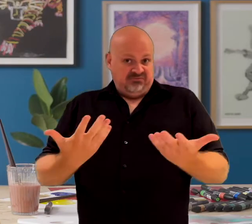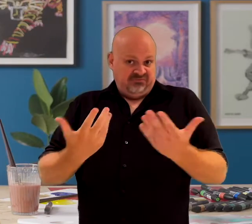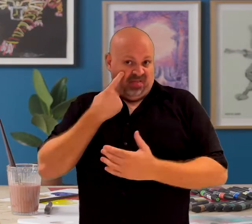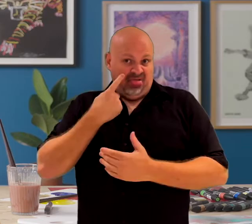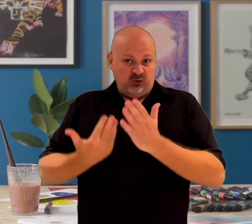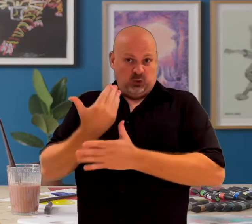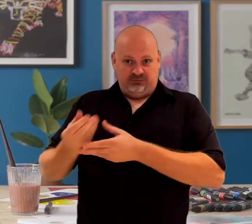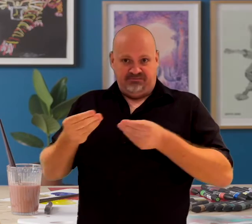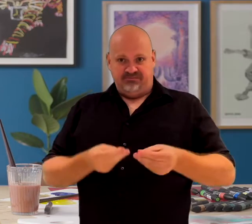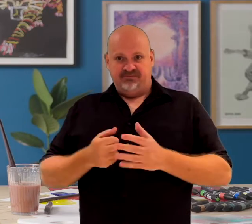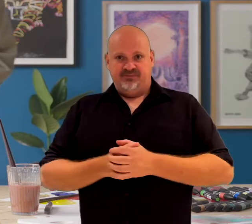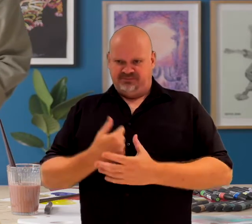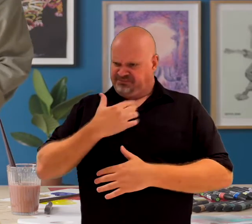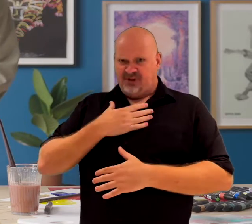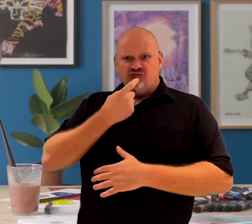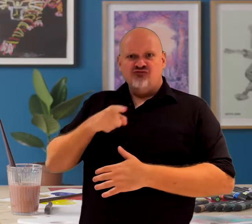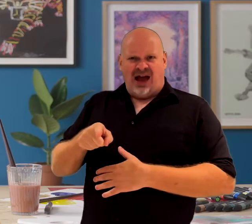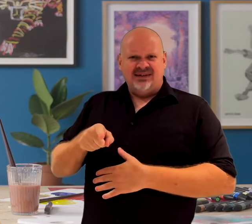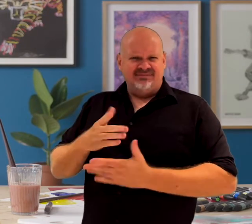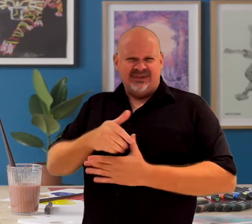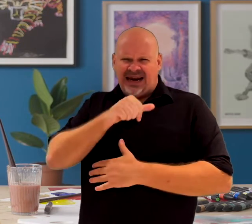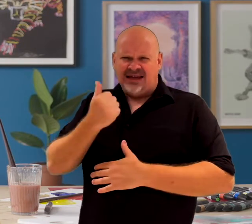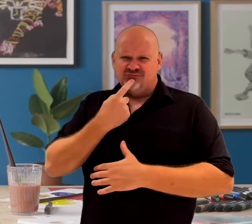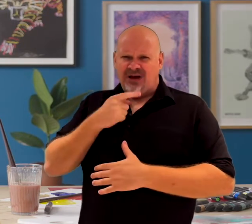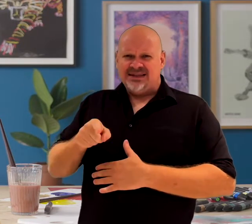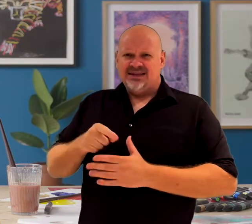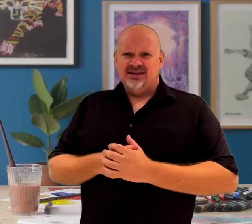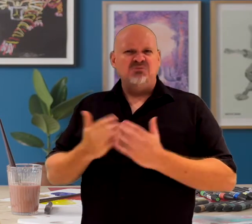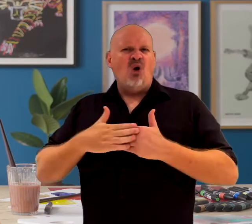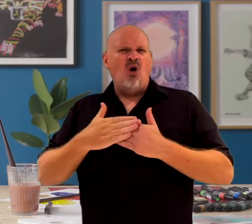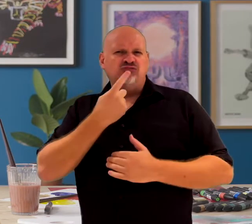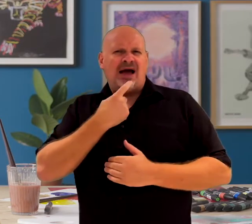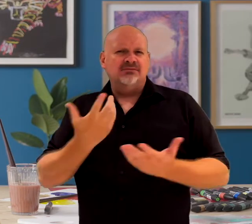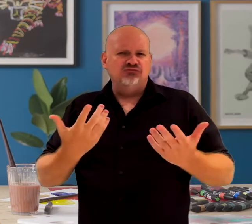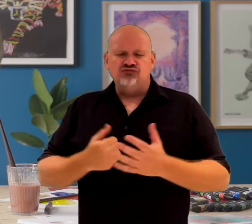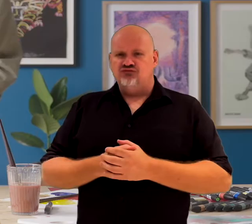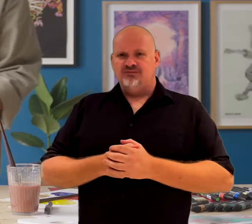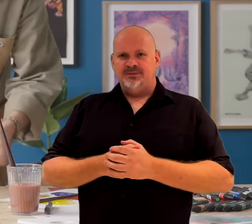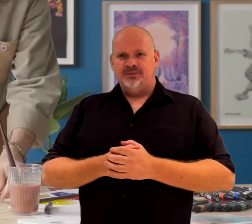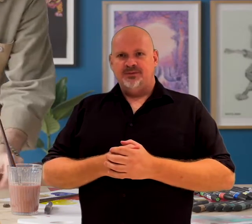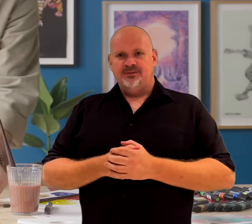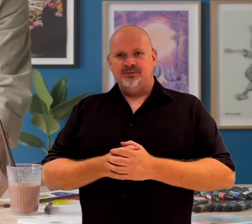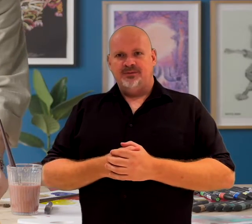let's do that. Let's start a whole new one. I like this red. The red color is really nice. Let's do more red.